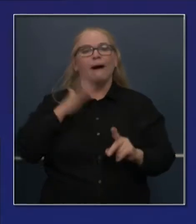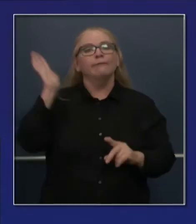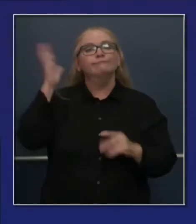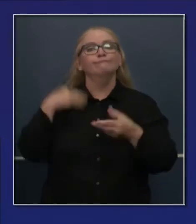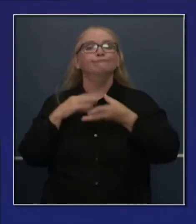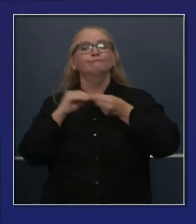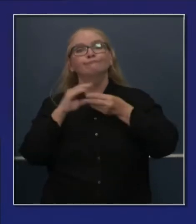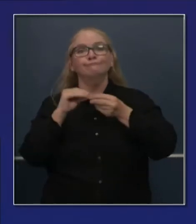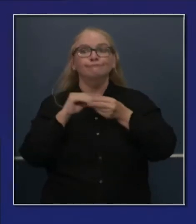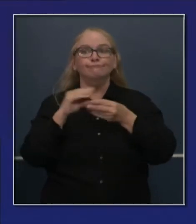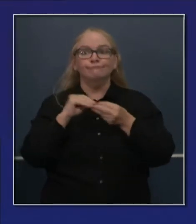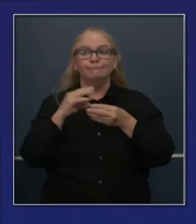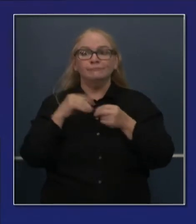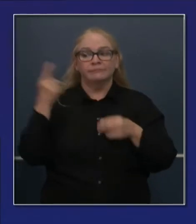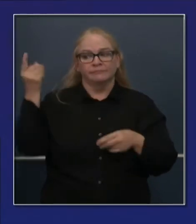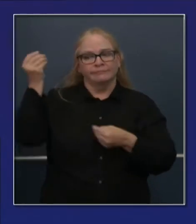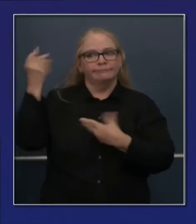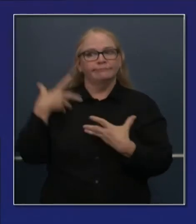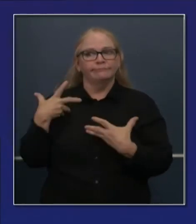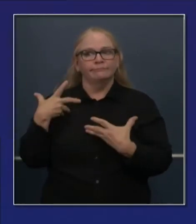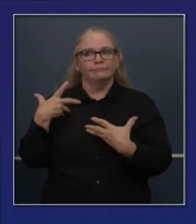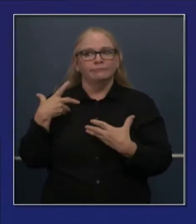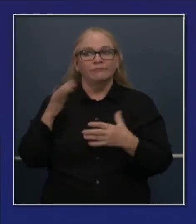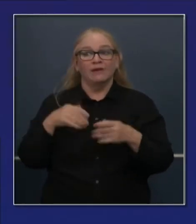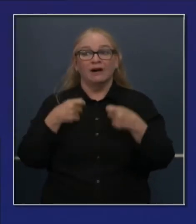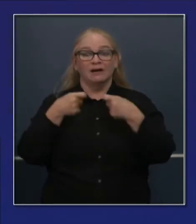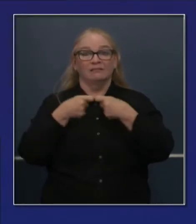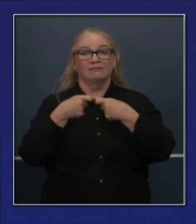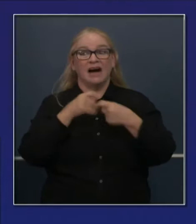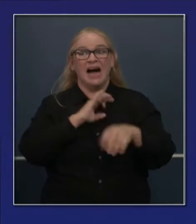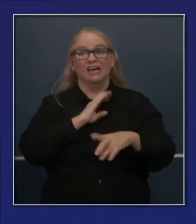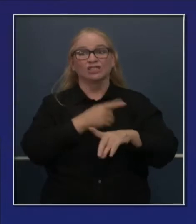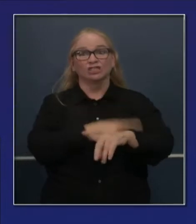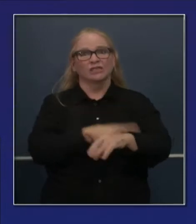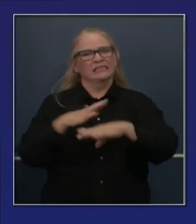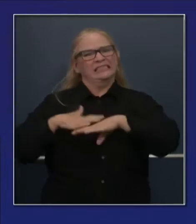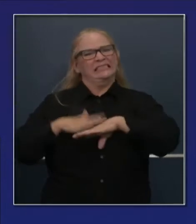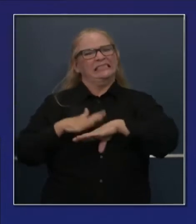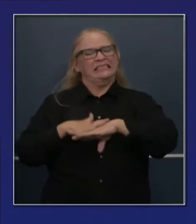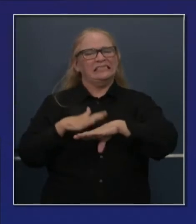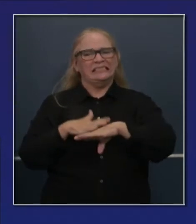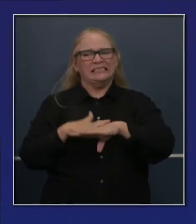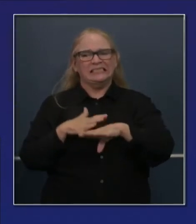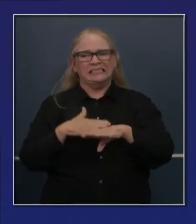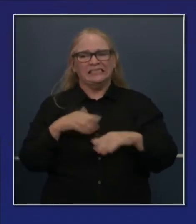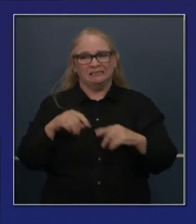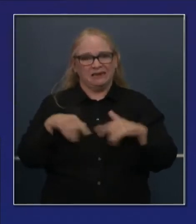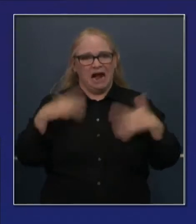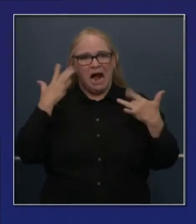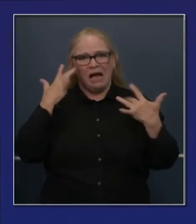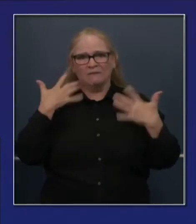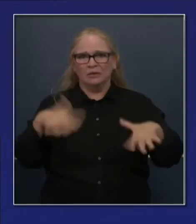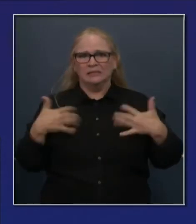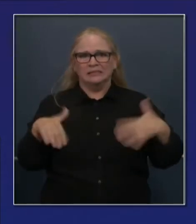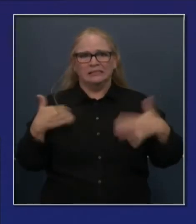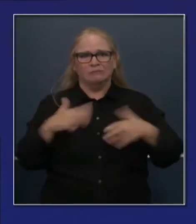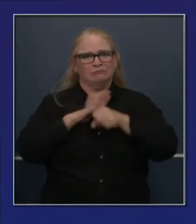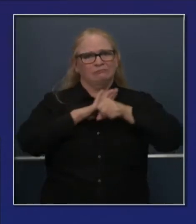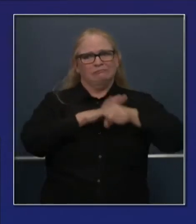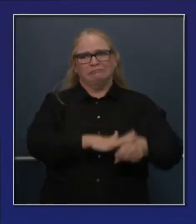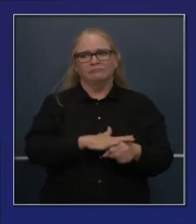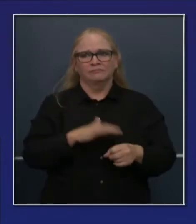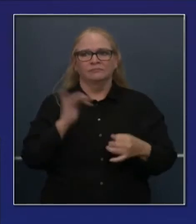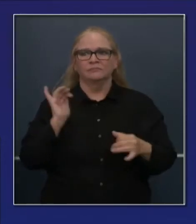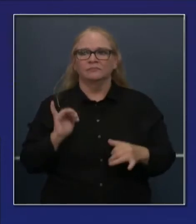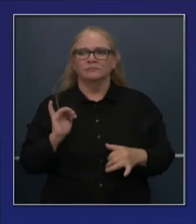a new flex alert here in the state of California, that we were looking to be short of the megawatts needed